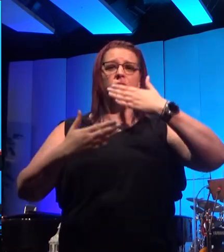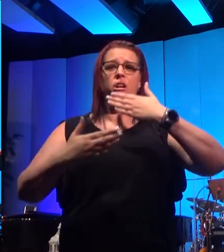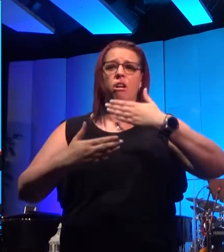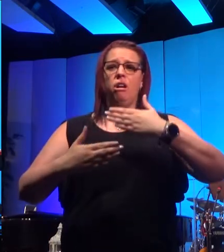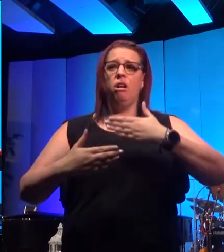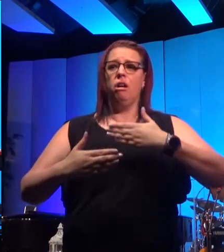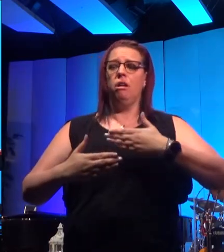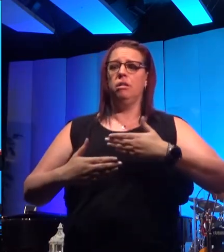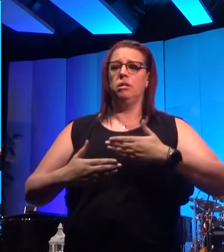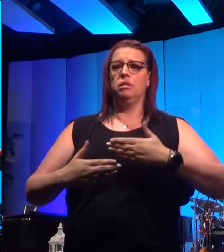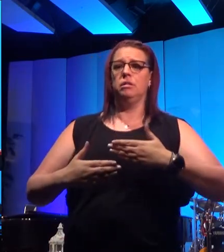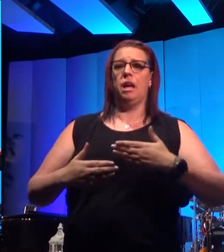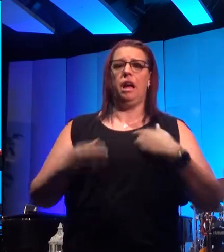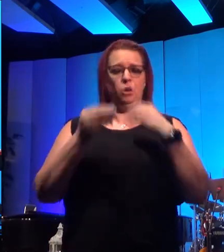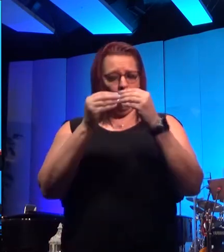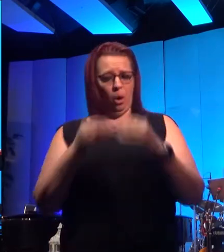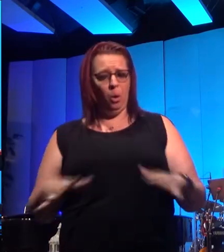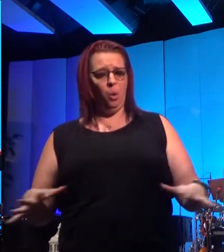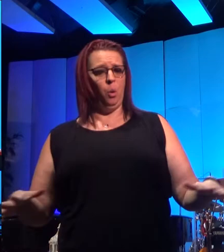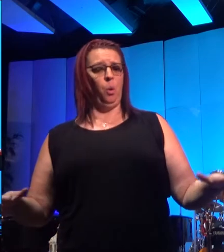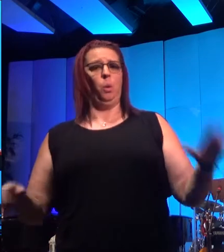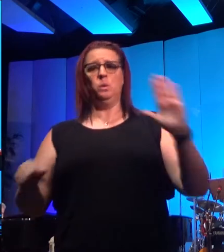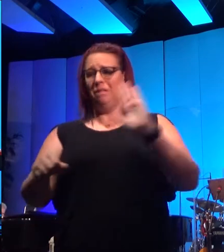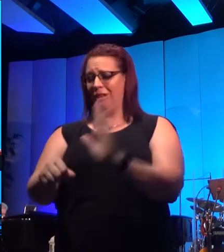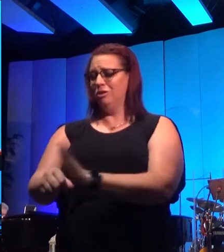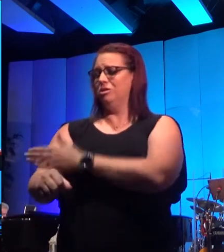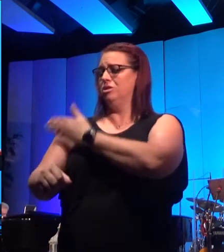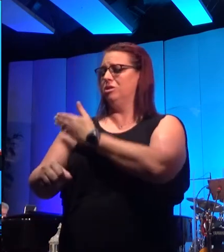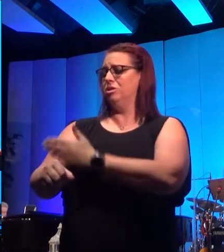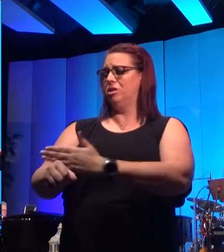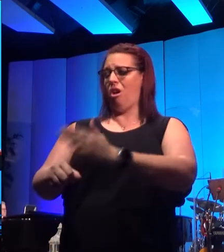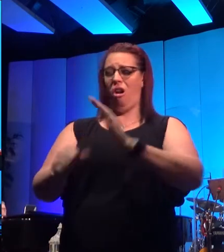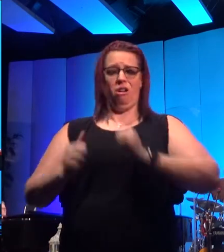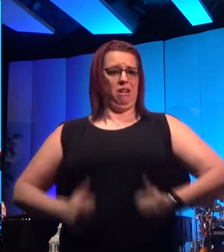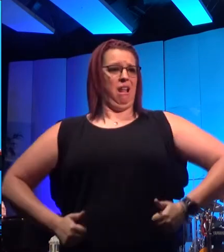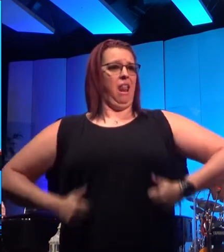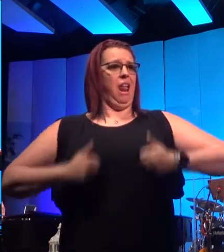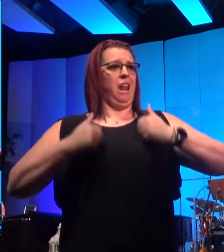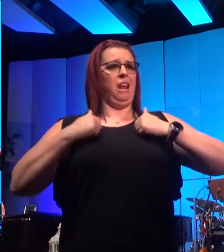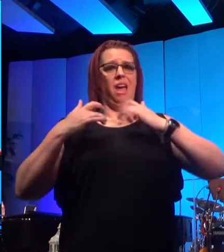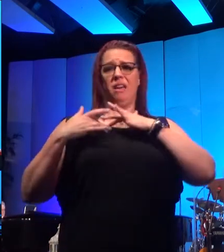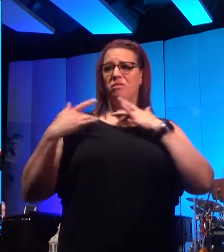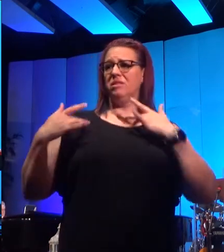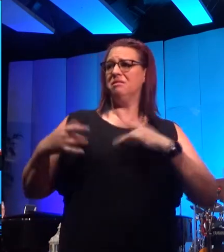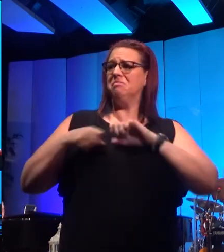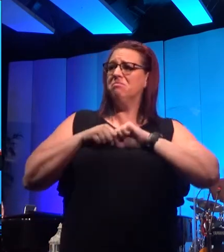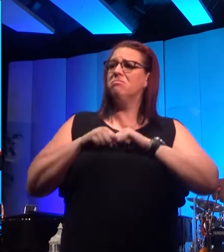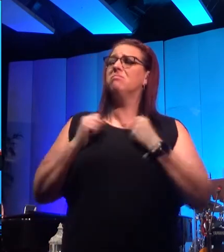and when I lose my song and life breaks my heart,